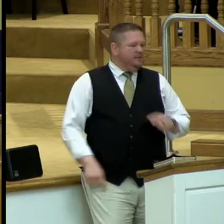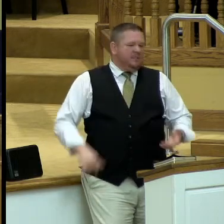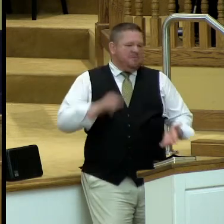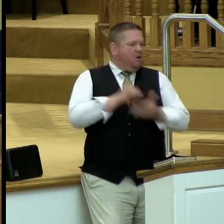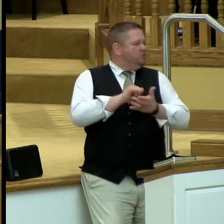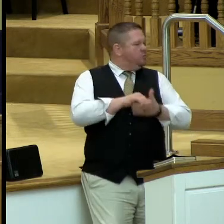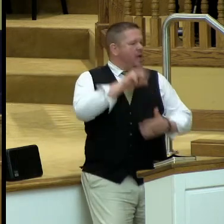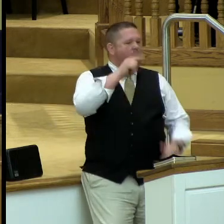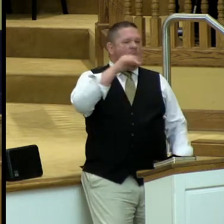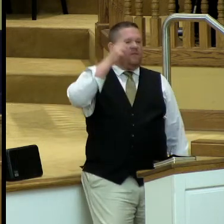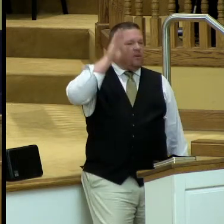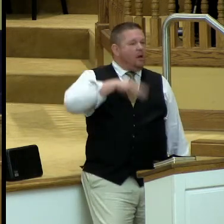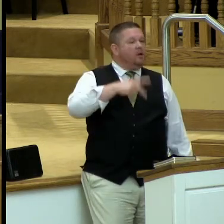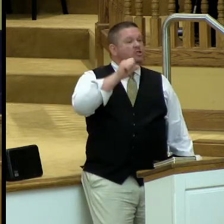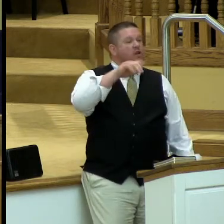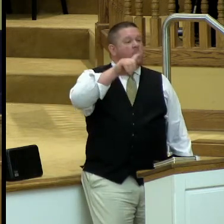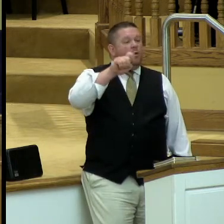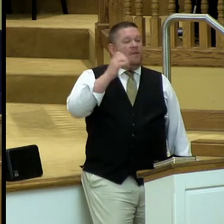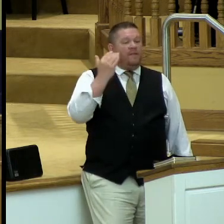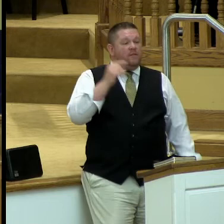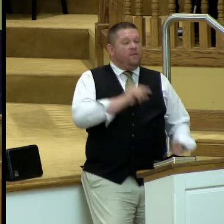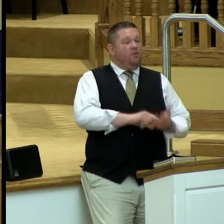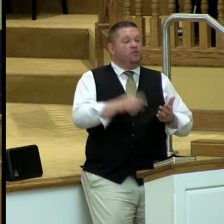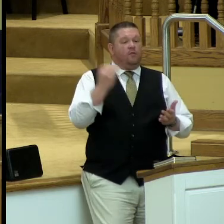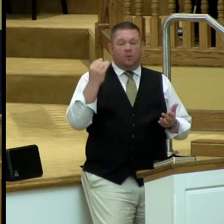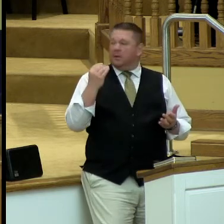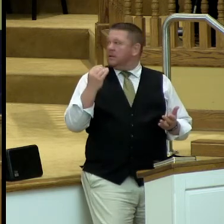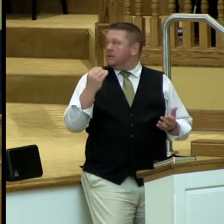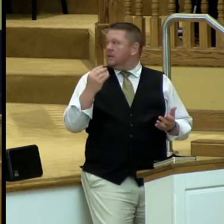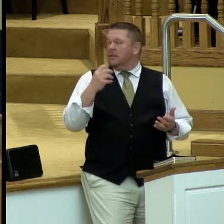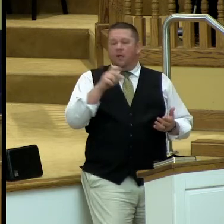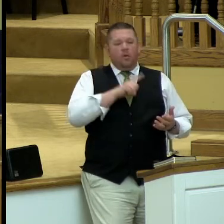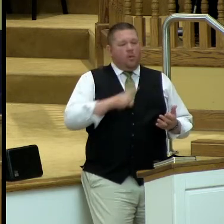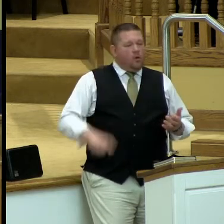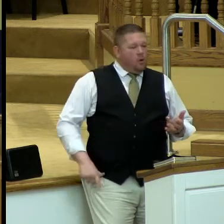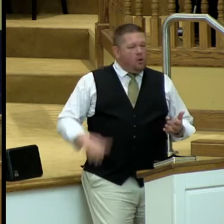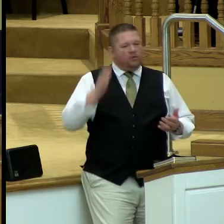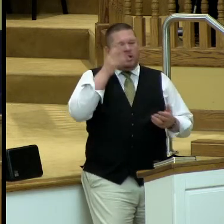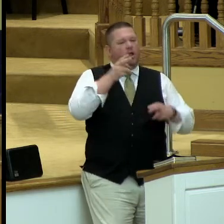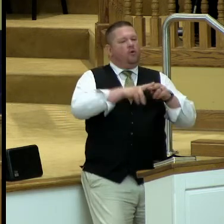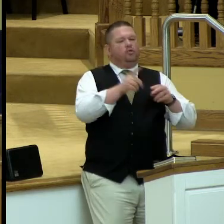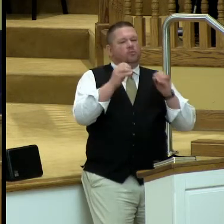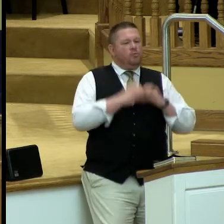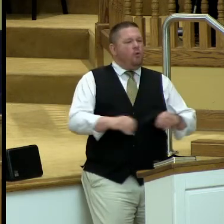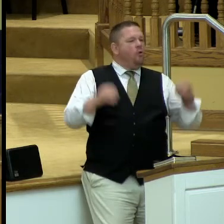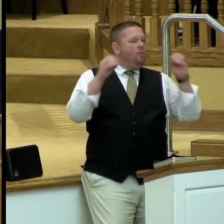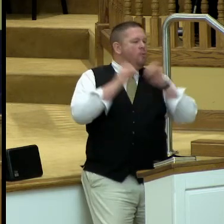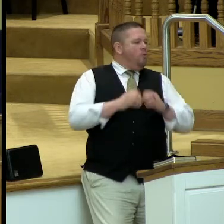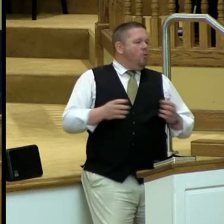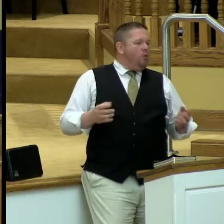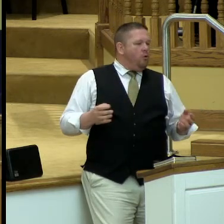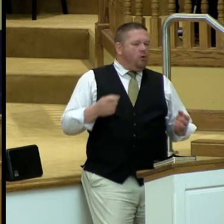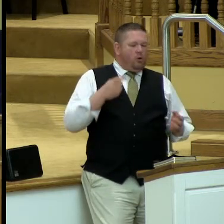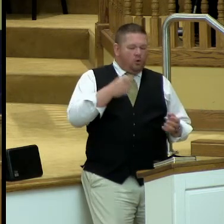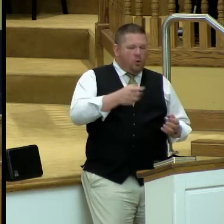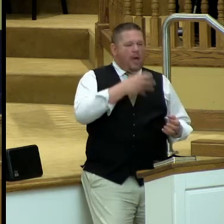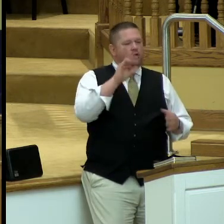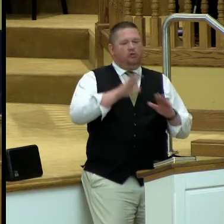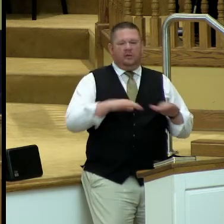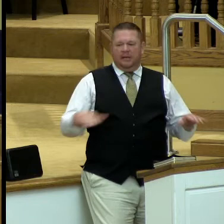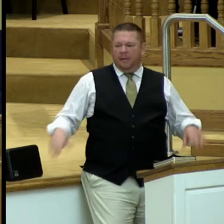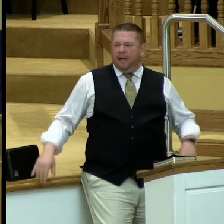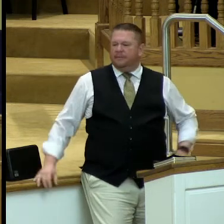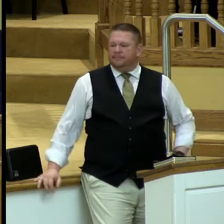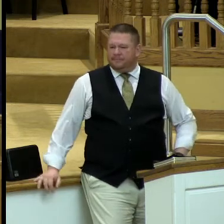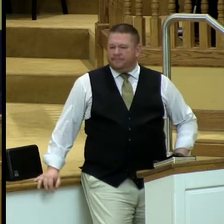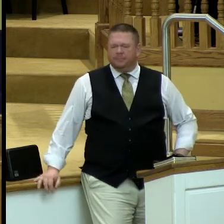can't. Psalm 115, verse 14. The Lord shall increase you more and more, you and your